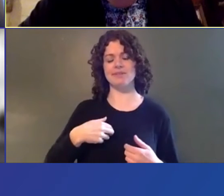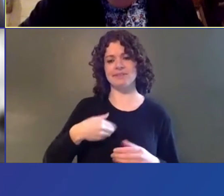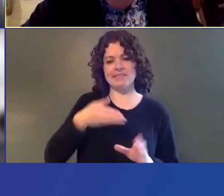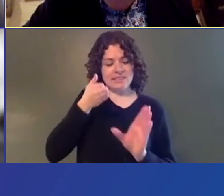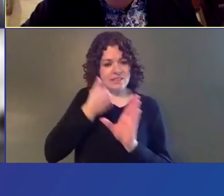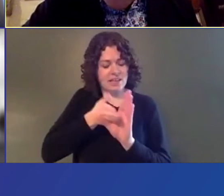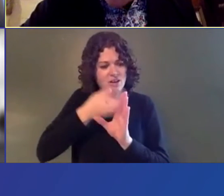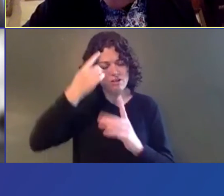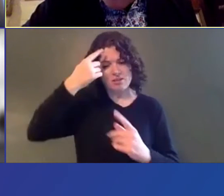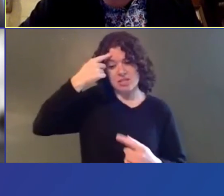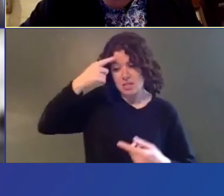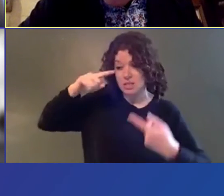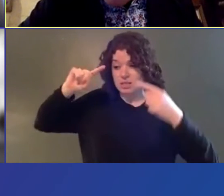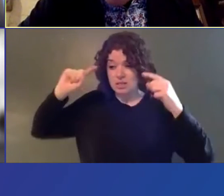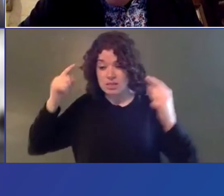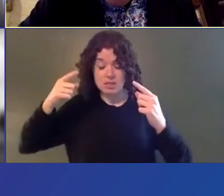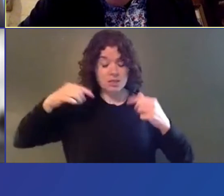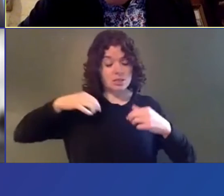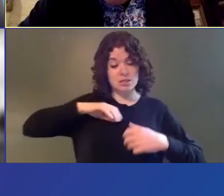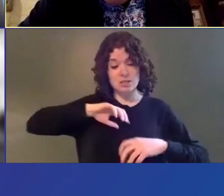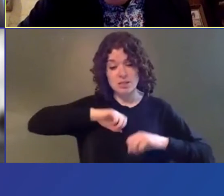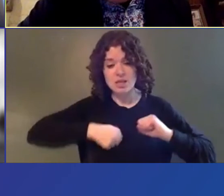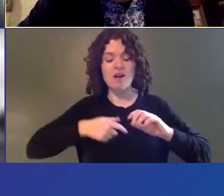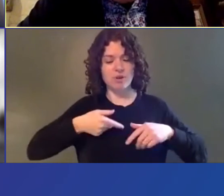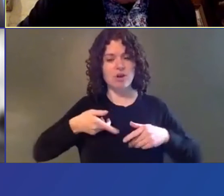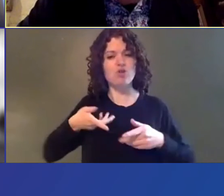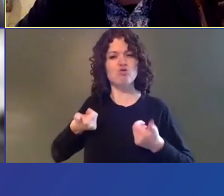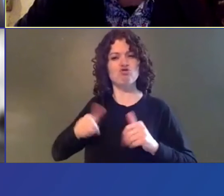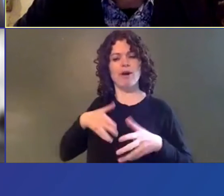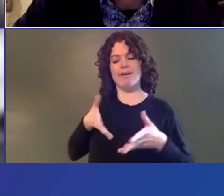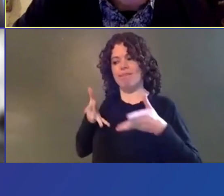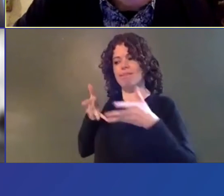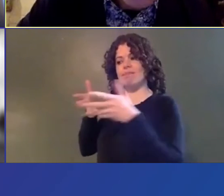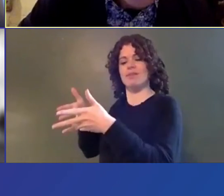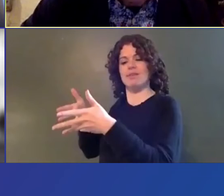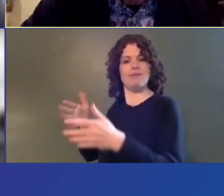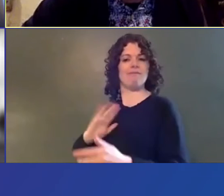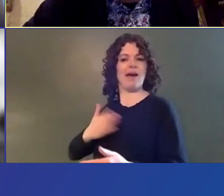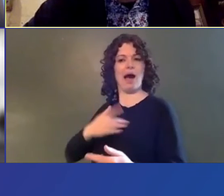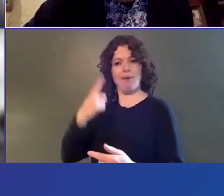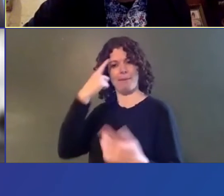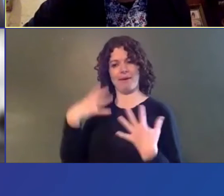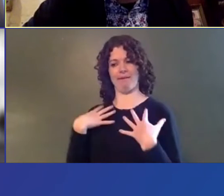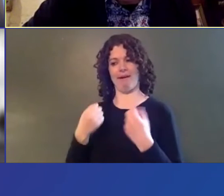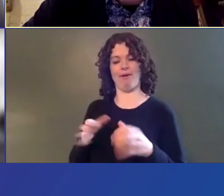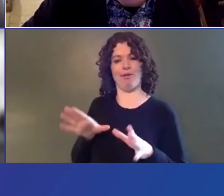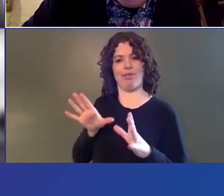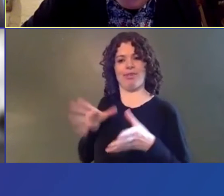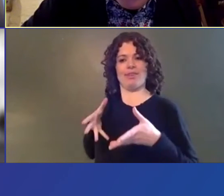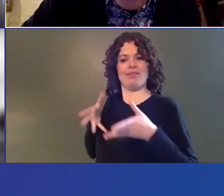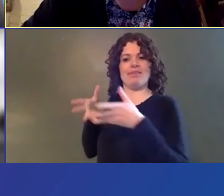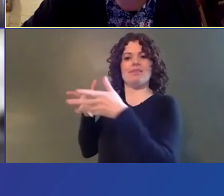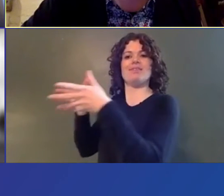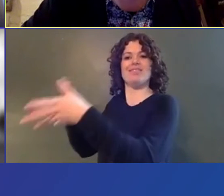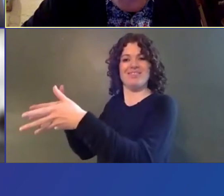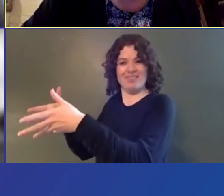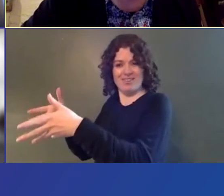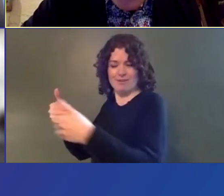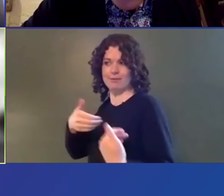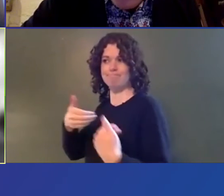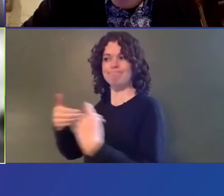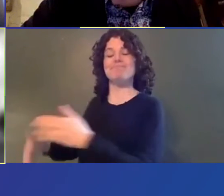psychologies and mental health issues outside the studio